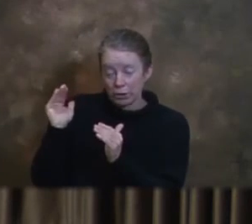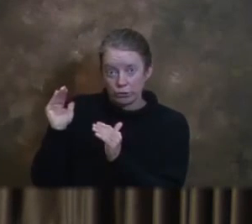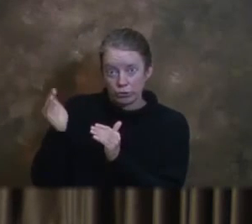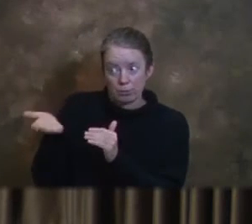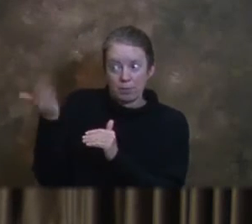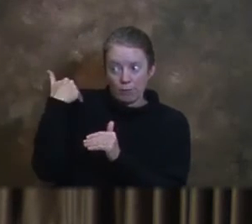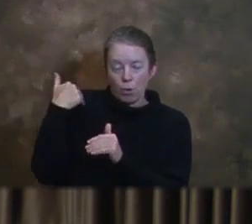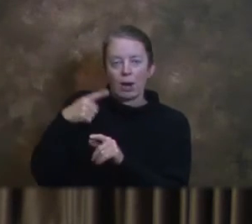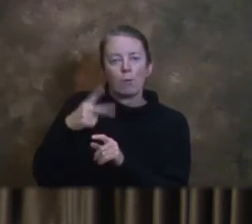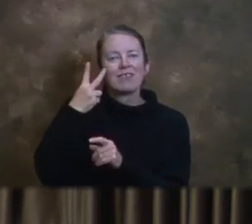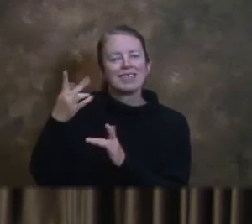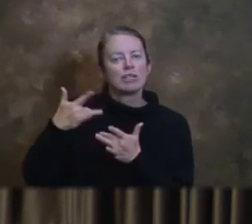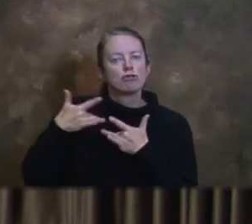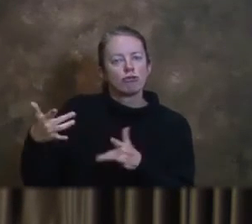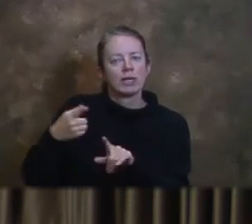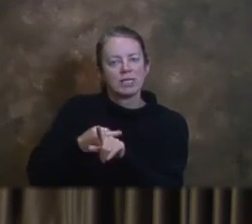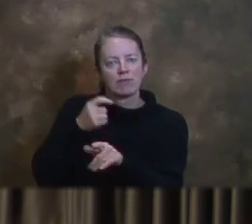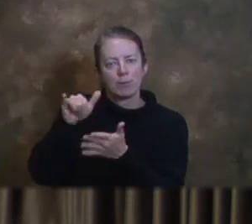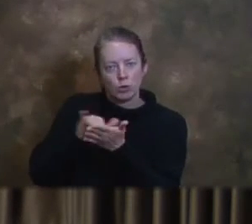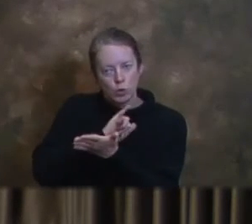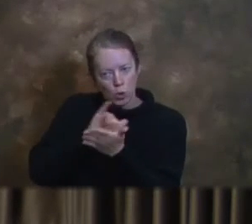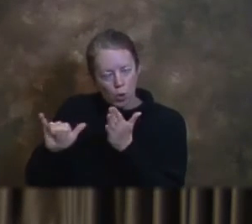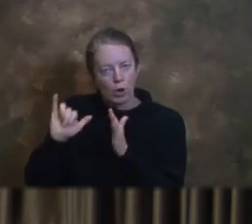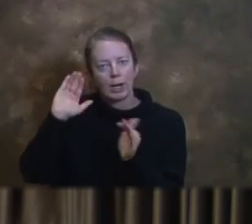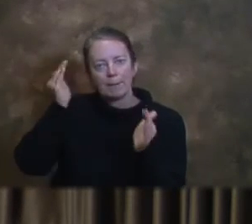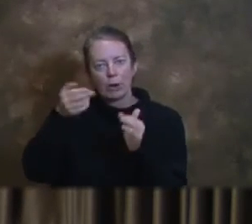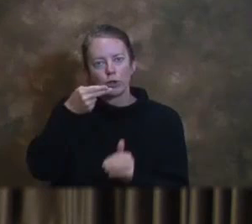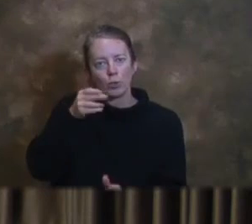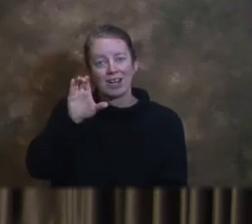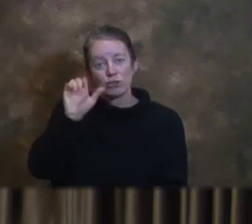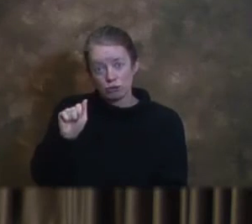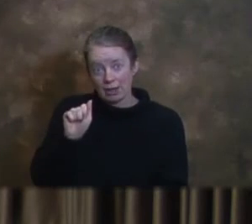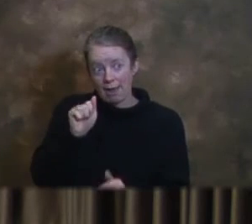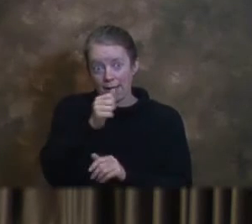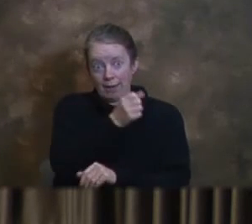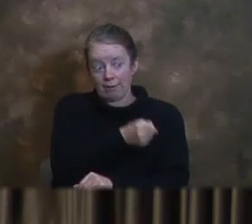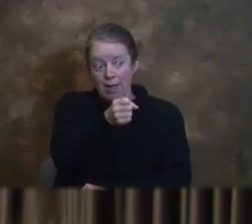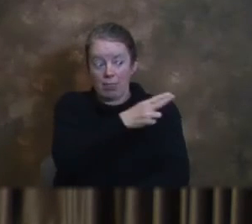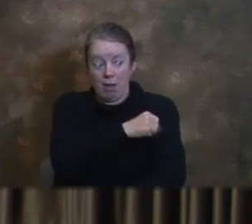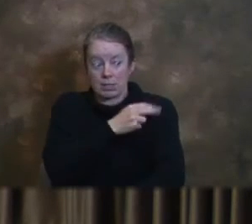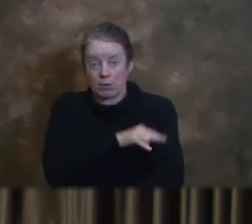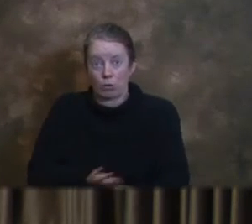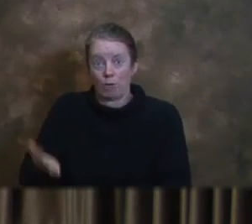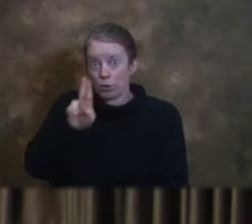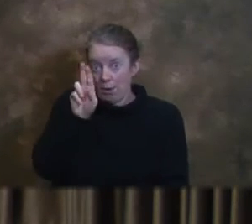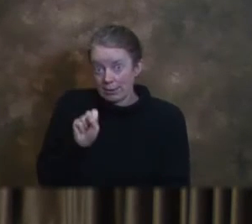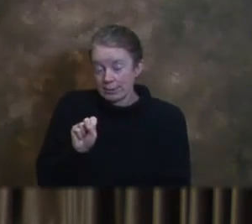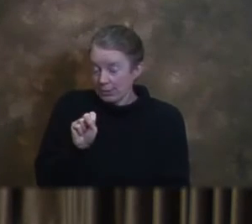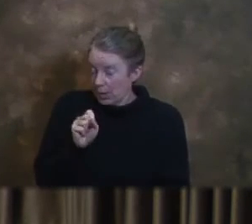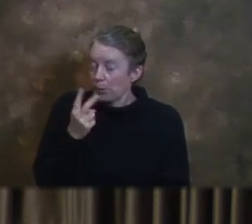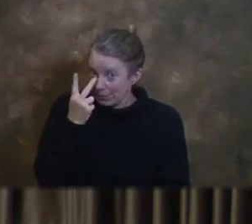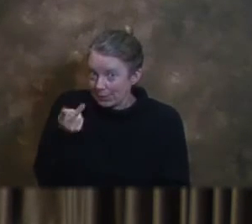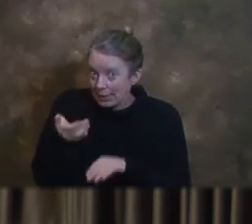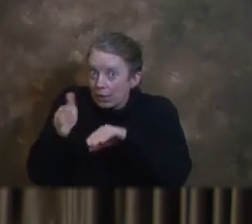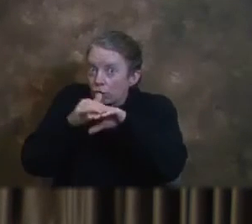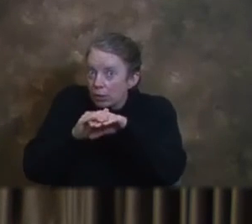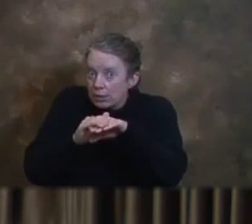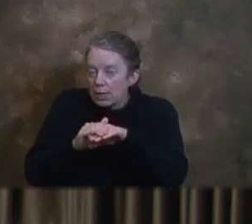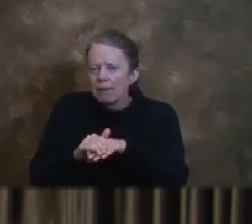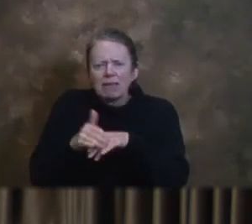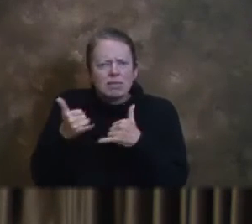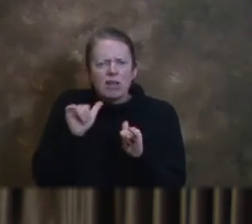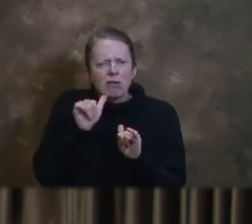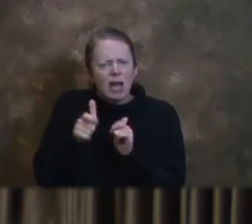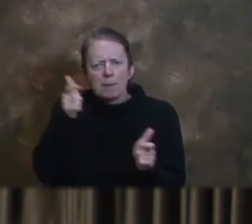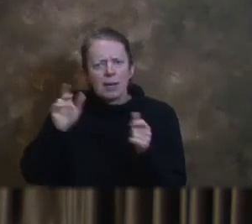HCA hospitalizations across the country where there's an increase. It's still not a big number, but it should be 0, right? We don't